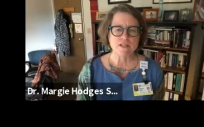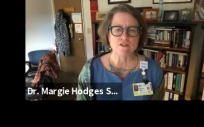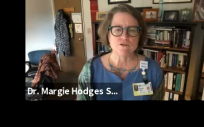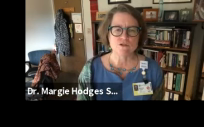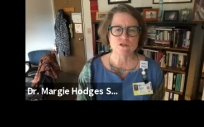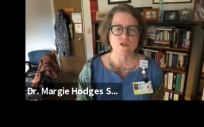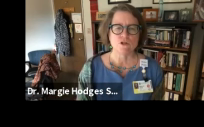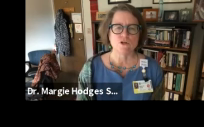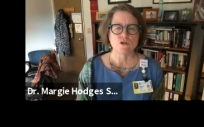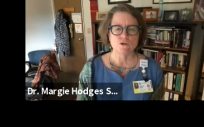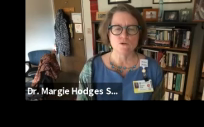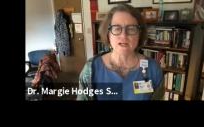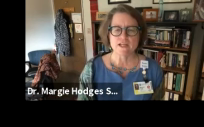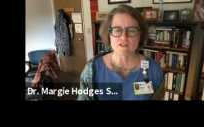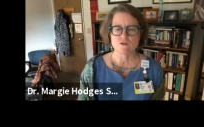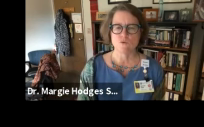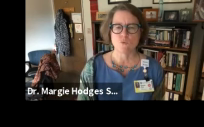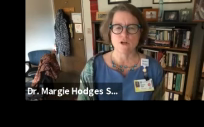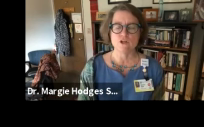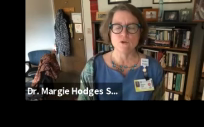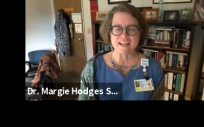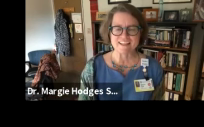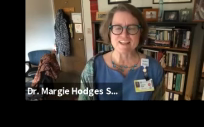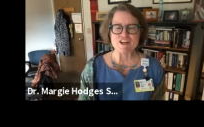AP News, who had